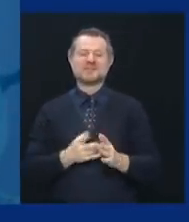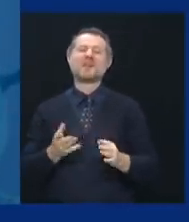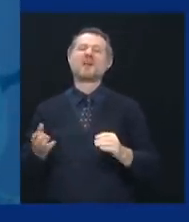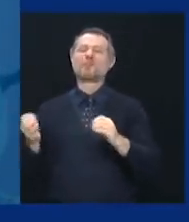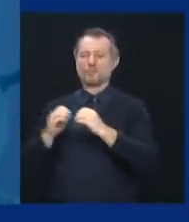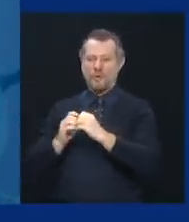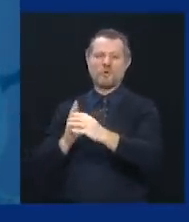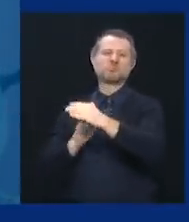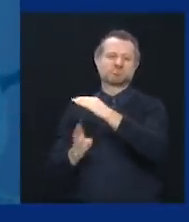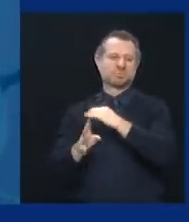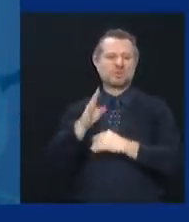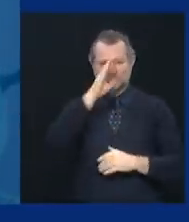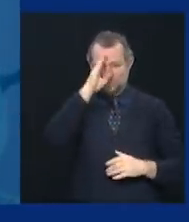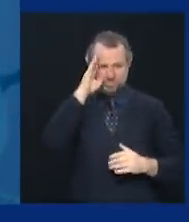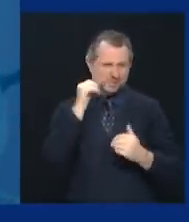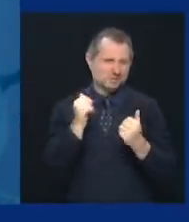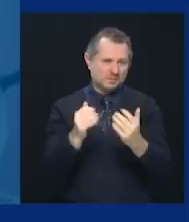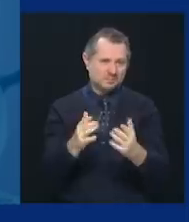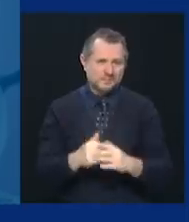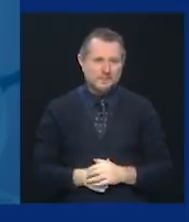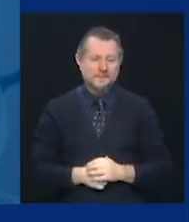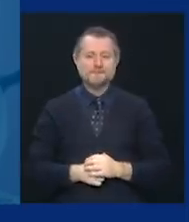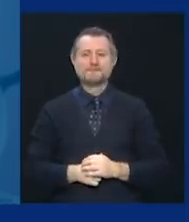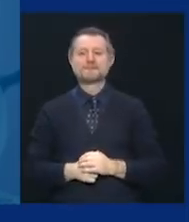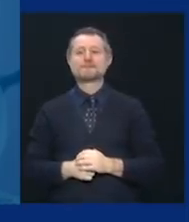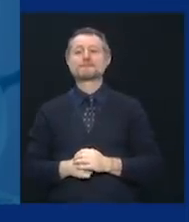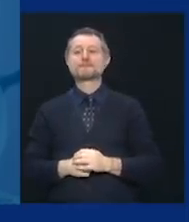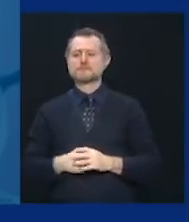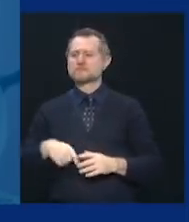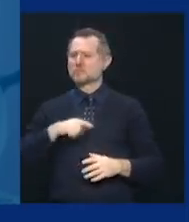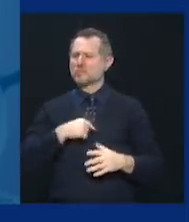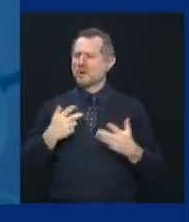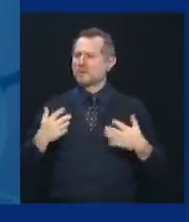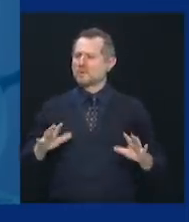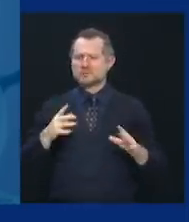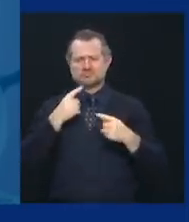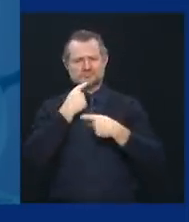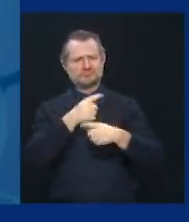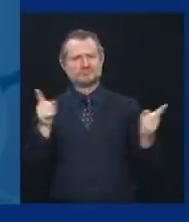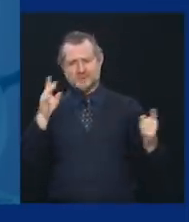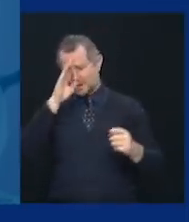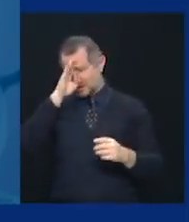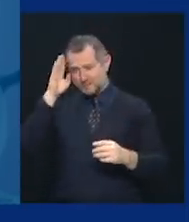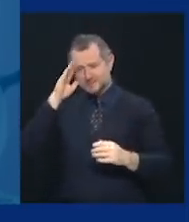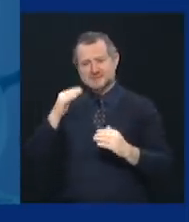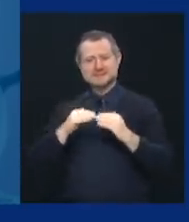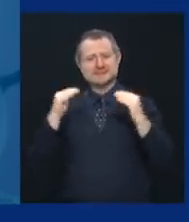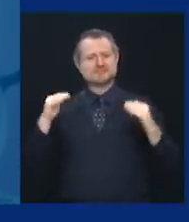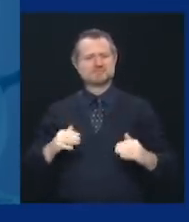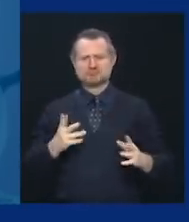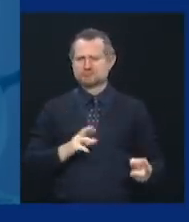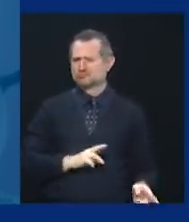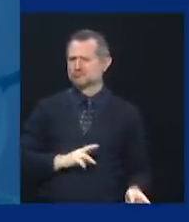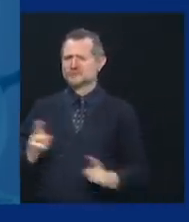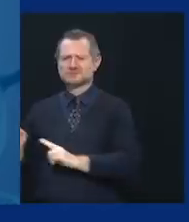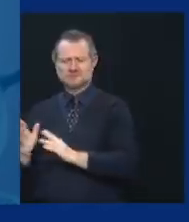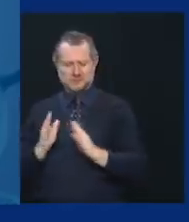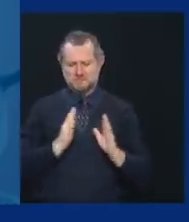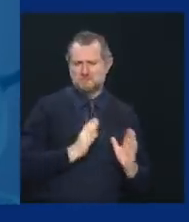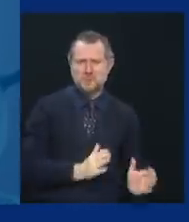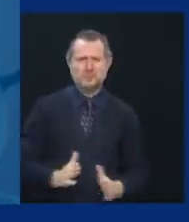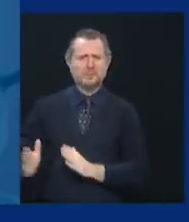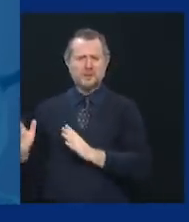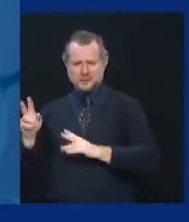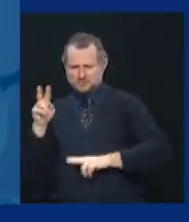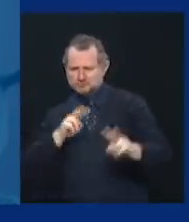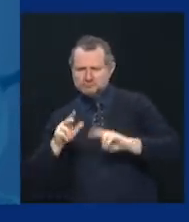hospitals. We have the hospital system all across the state being monitored daily,